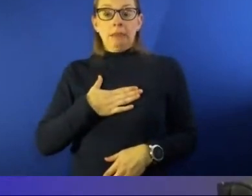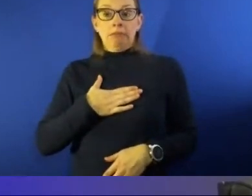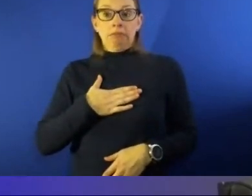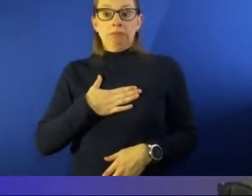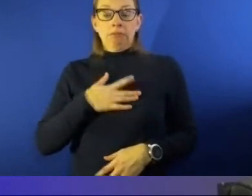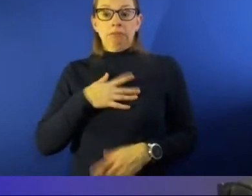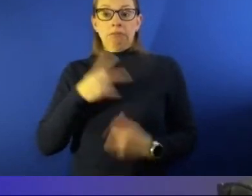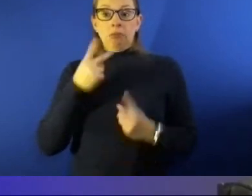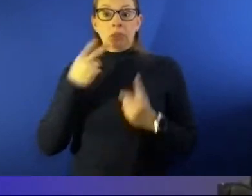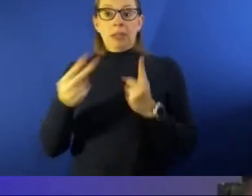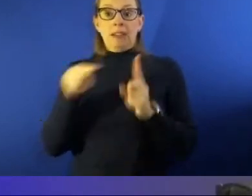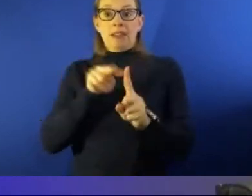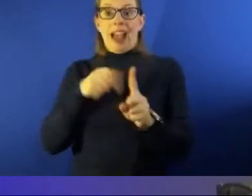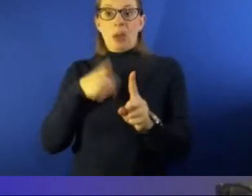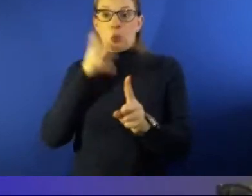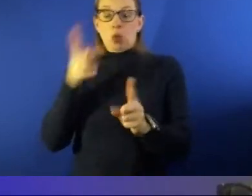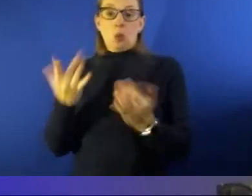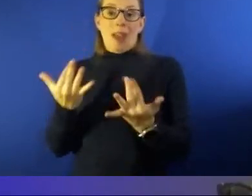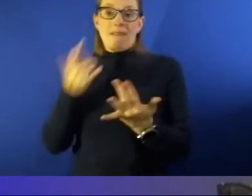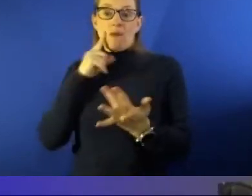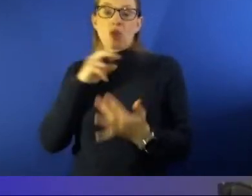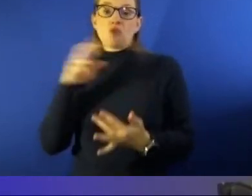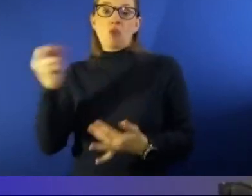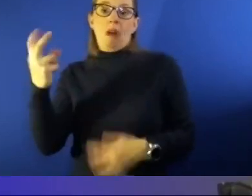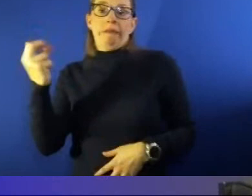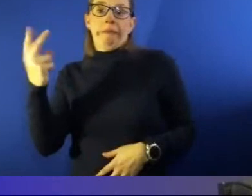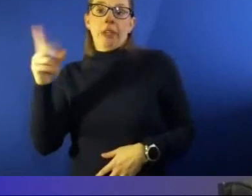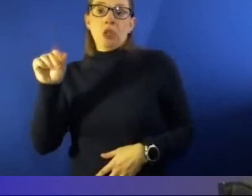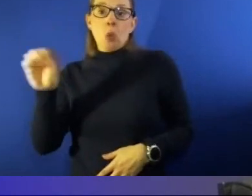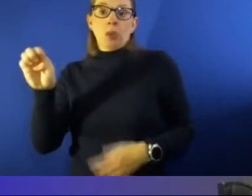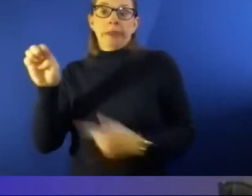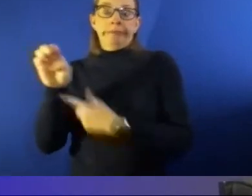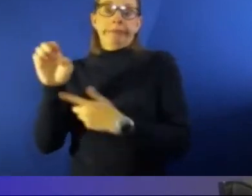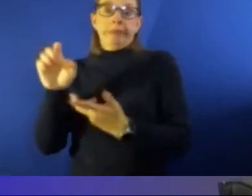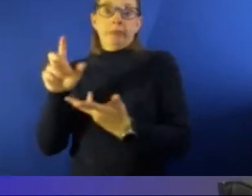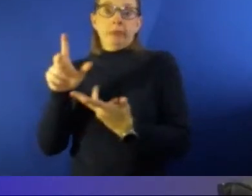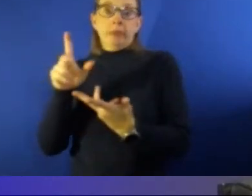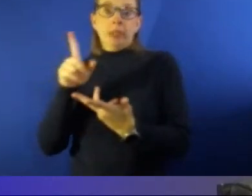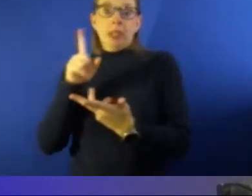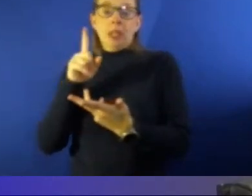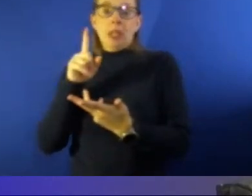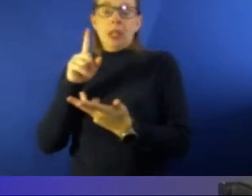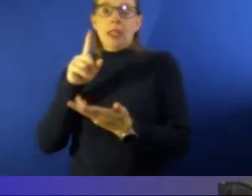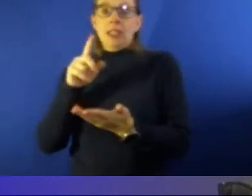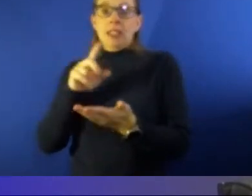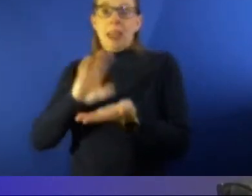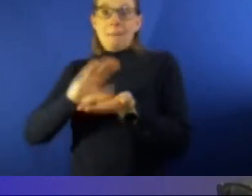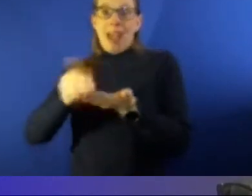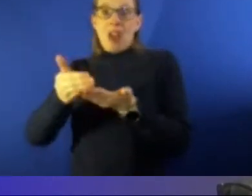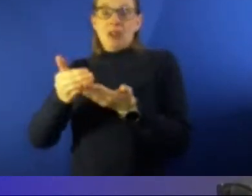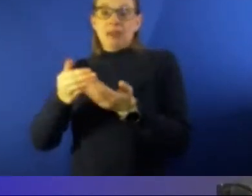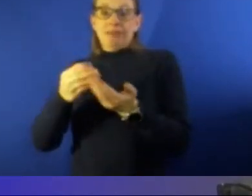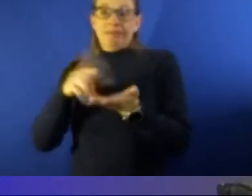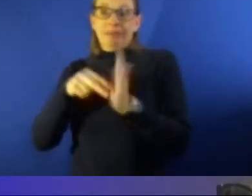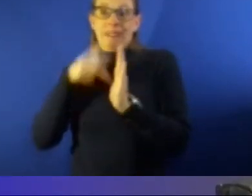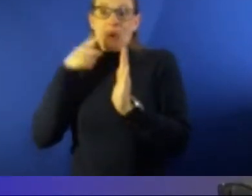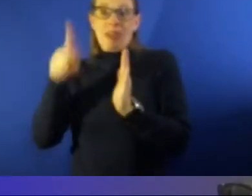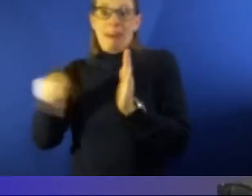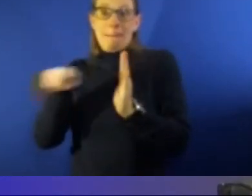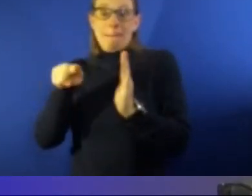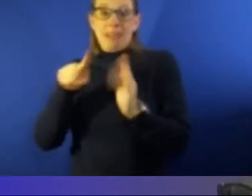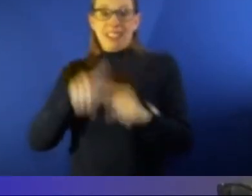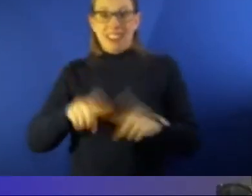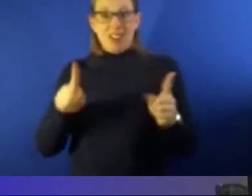dose, just because that's the dose that's intended for them. But like Dr. Hawkinson said, there's not a lot different between